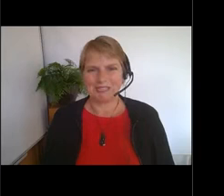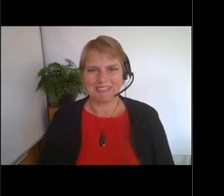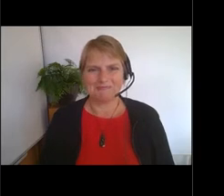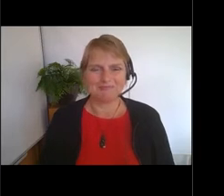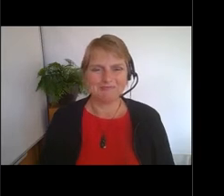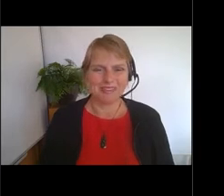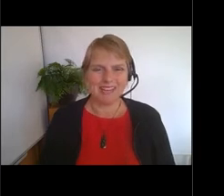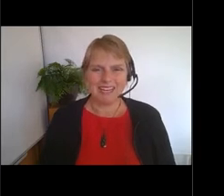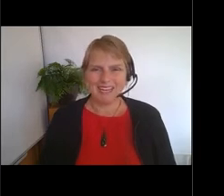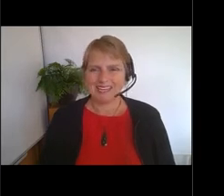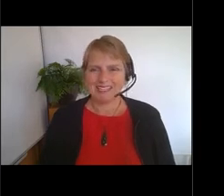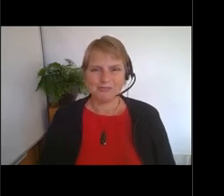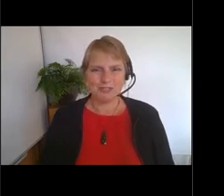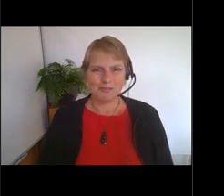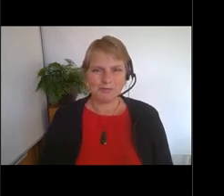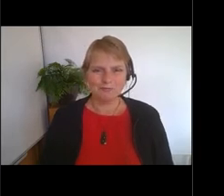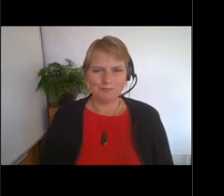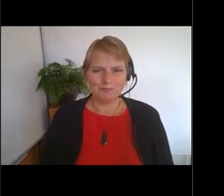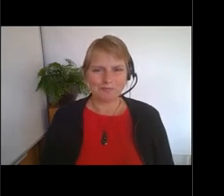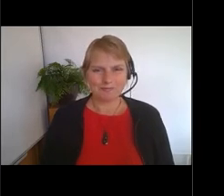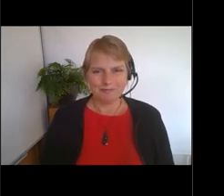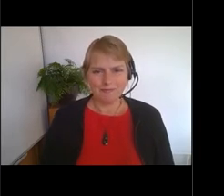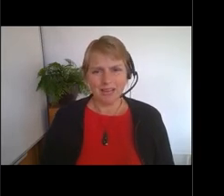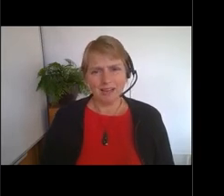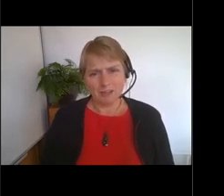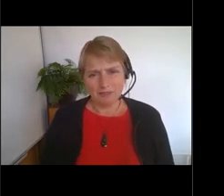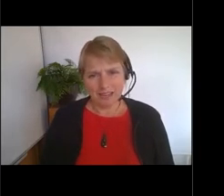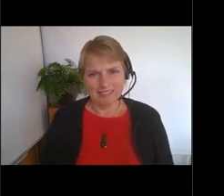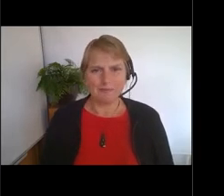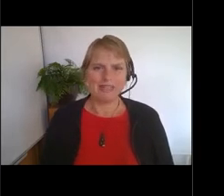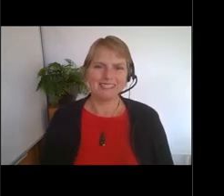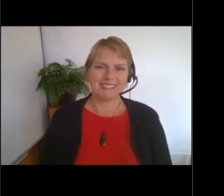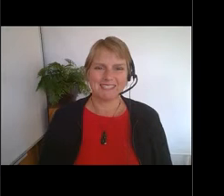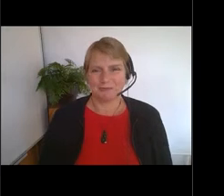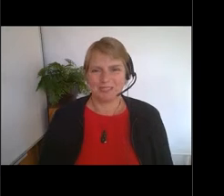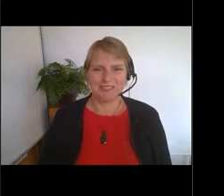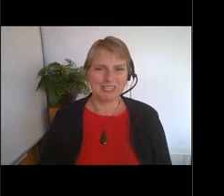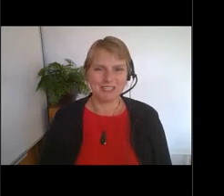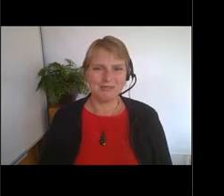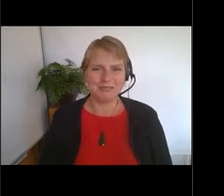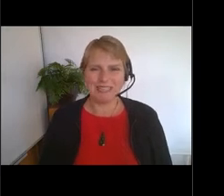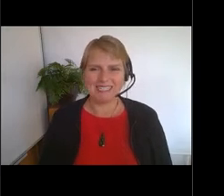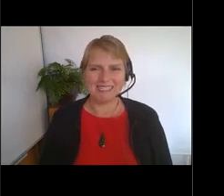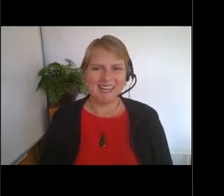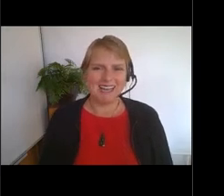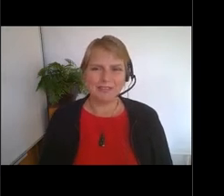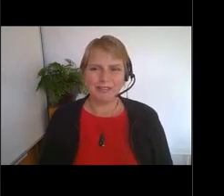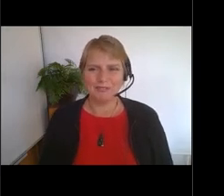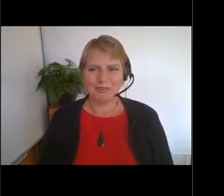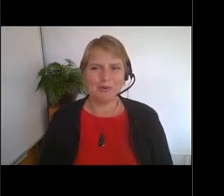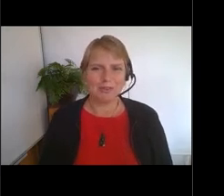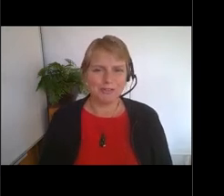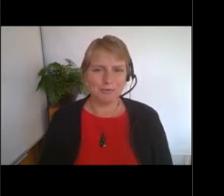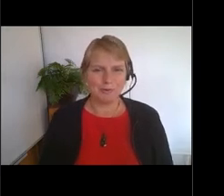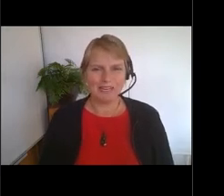let us begin. So first of all, a little bit of housekeeping, as we usually do in meetings. And for those of